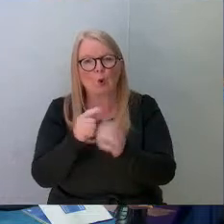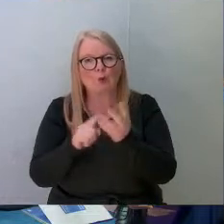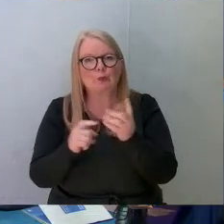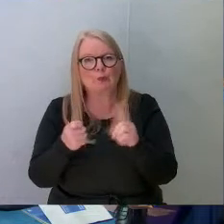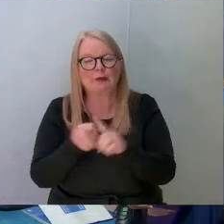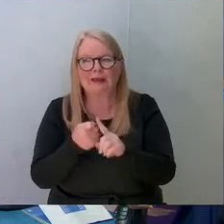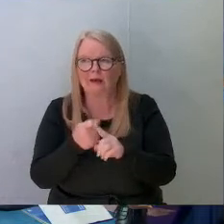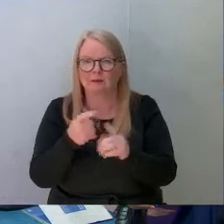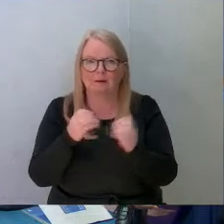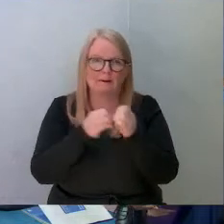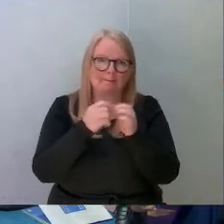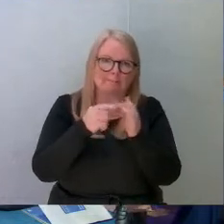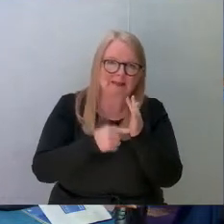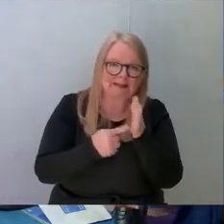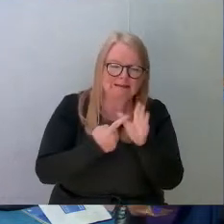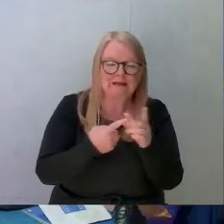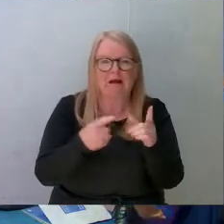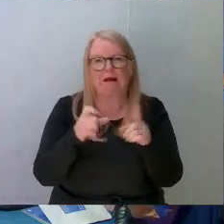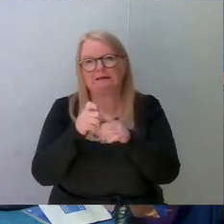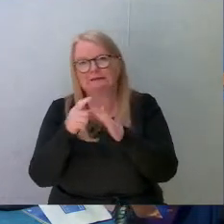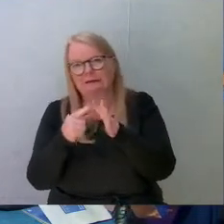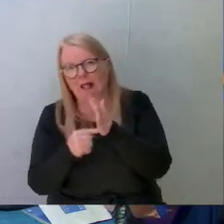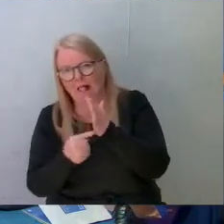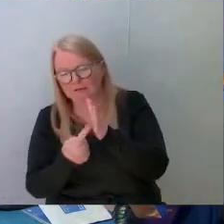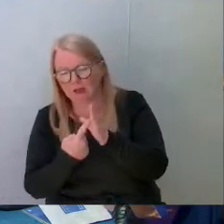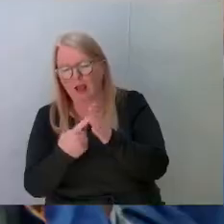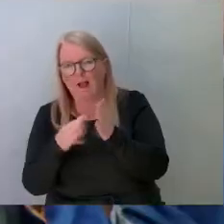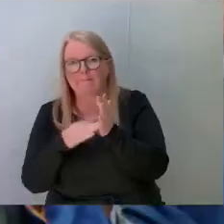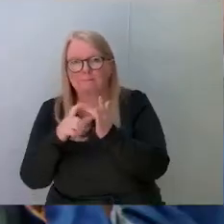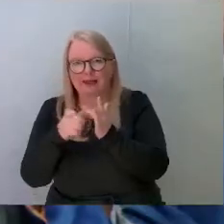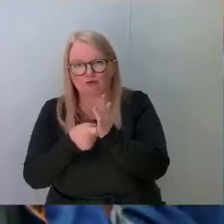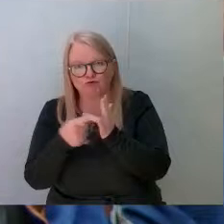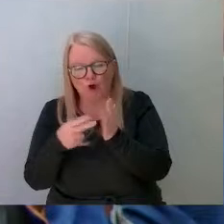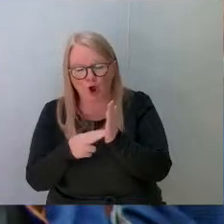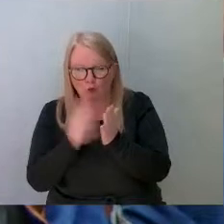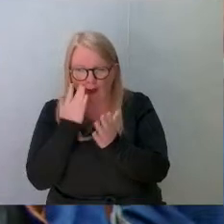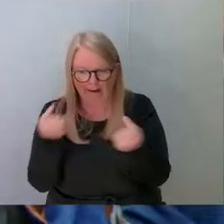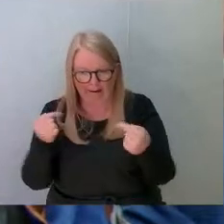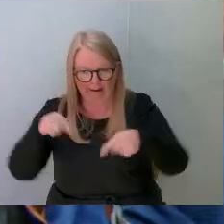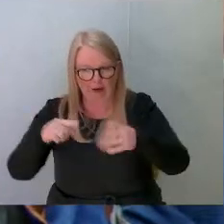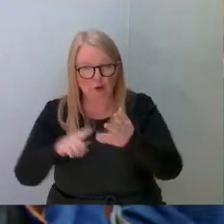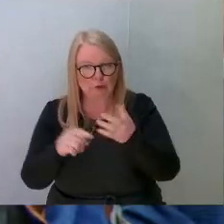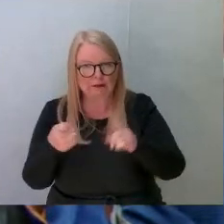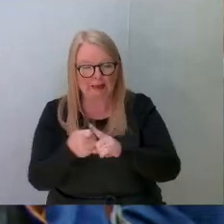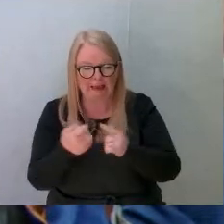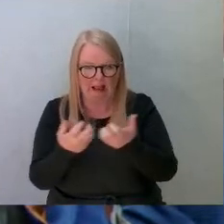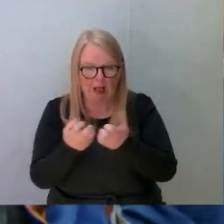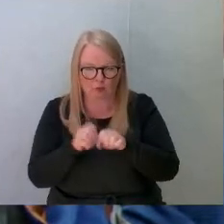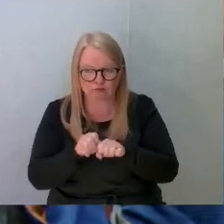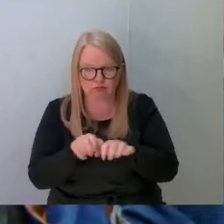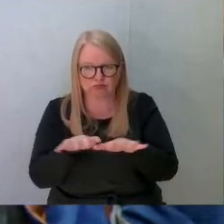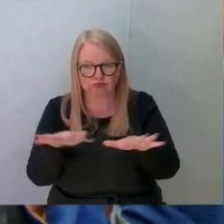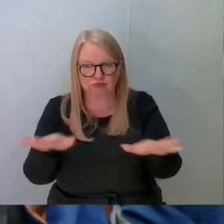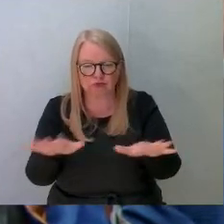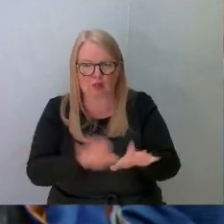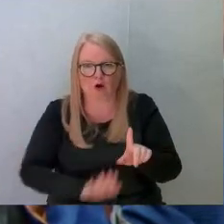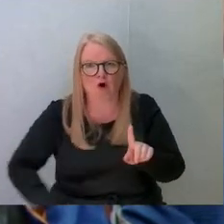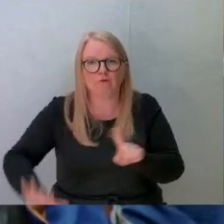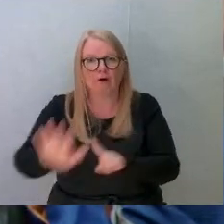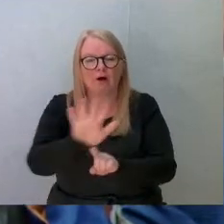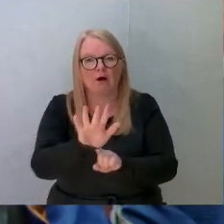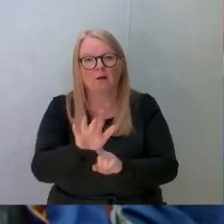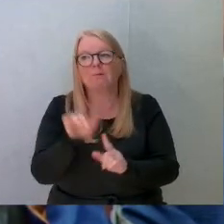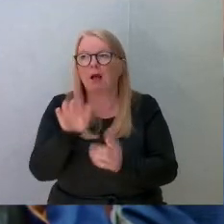variants, Beta, Delta, Omicron and so on, entered the UK and how they were spreading through the regions. Again,